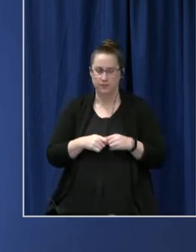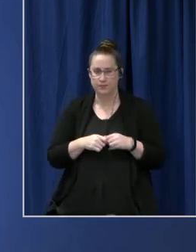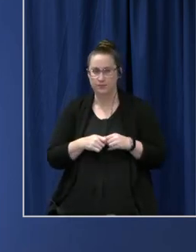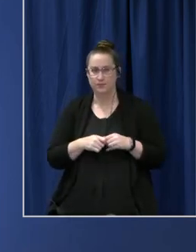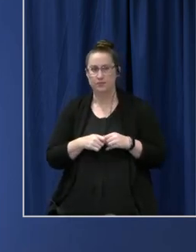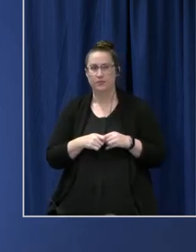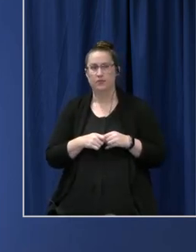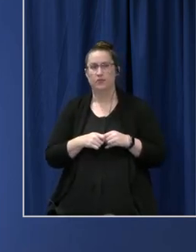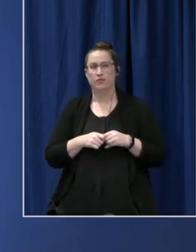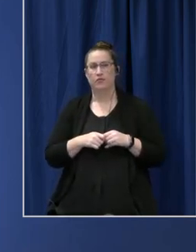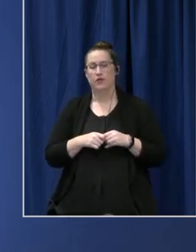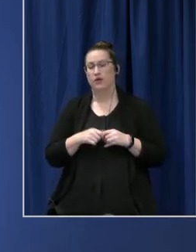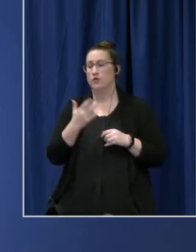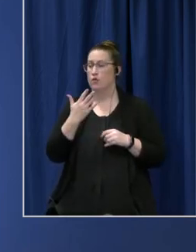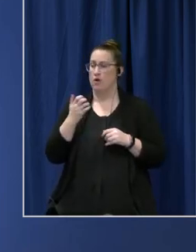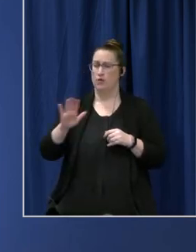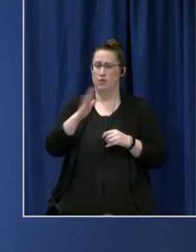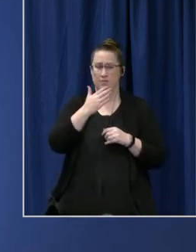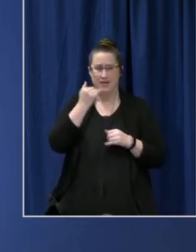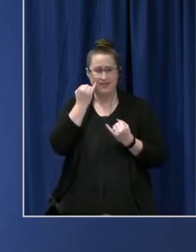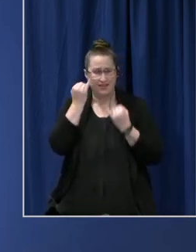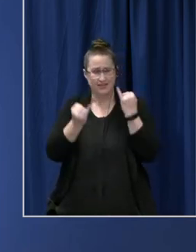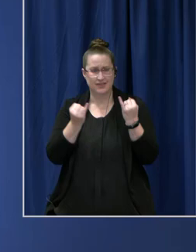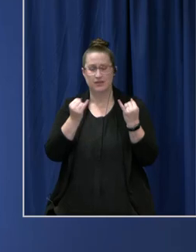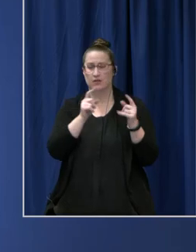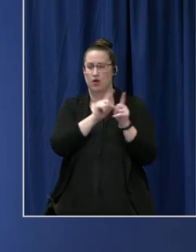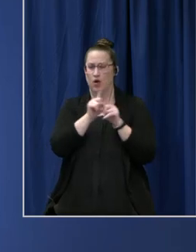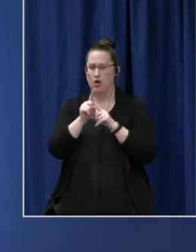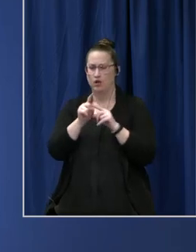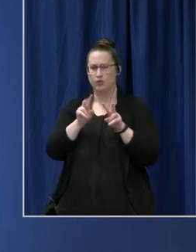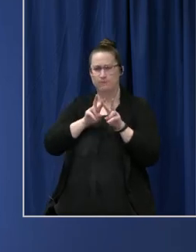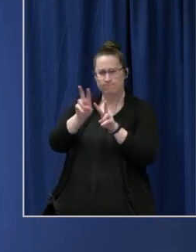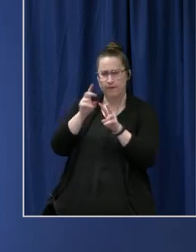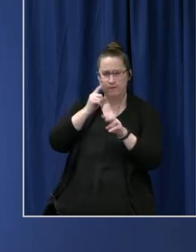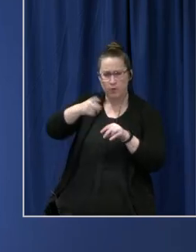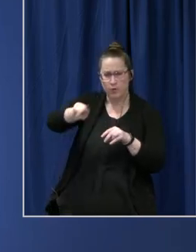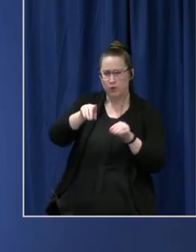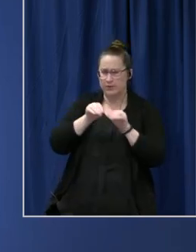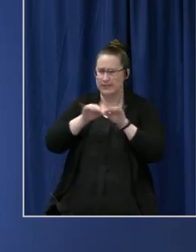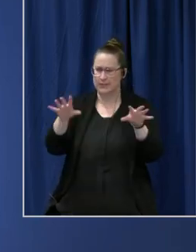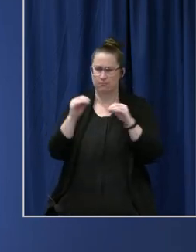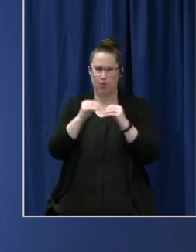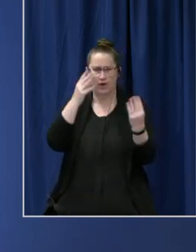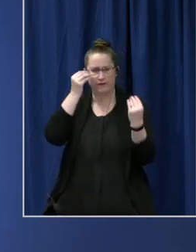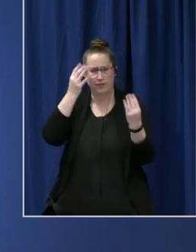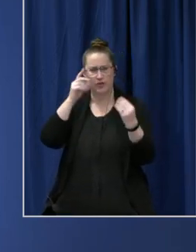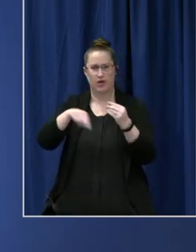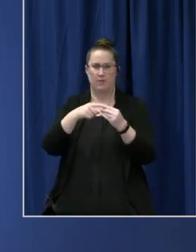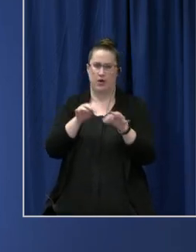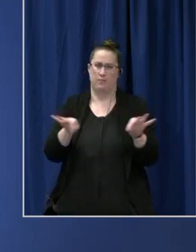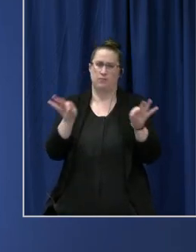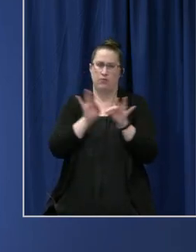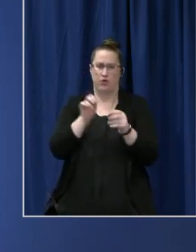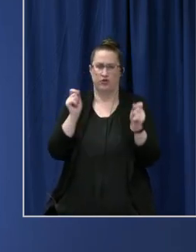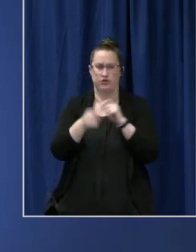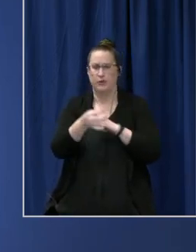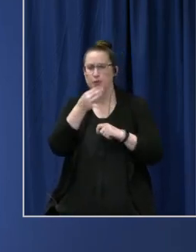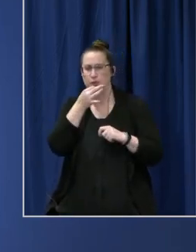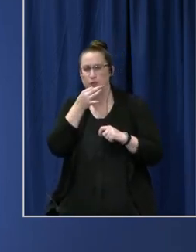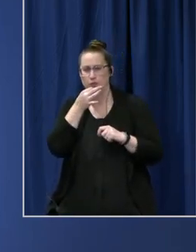not only want to get your best ideas, we also are going to be looking to you to help spread the word about an important change that's on the